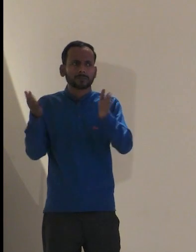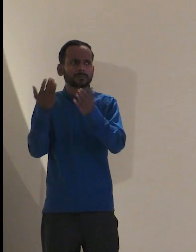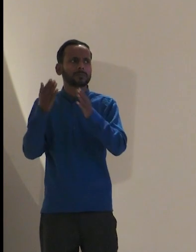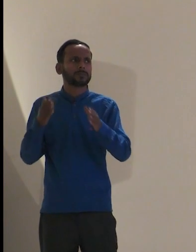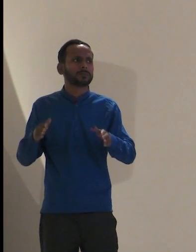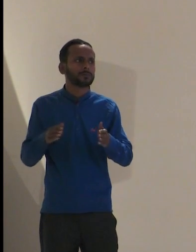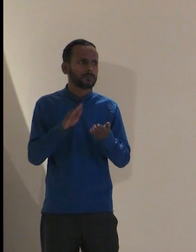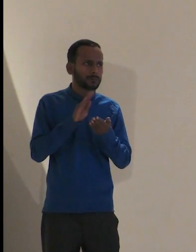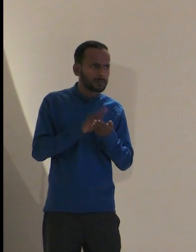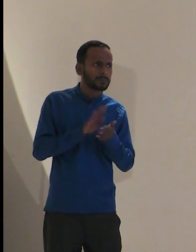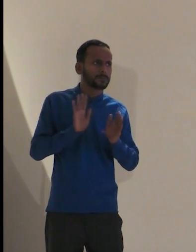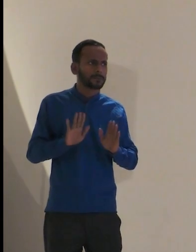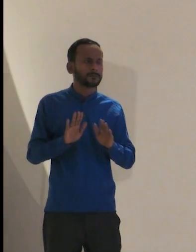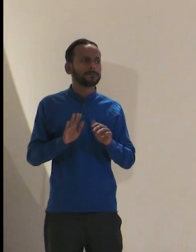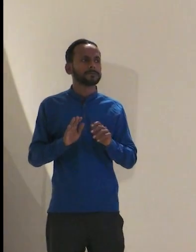and